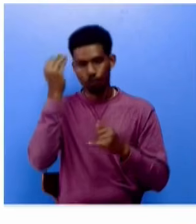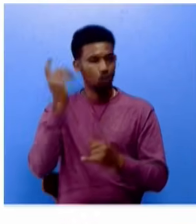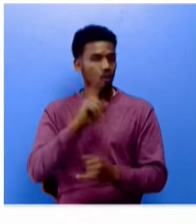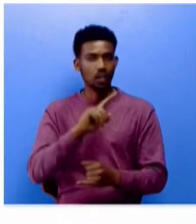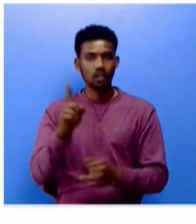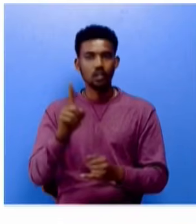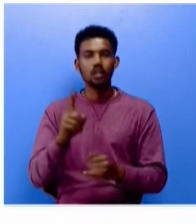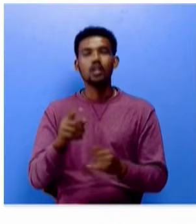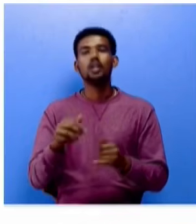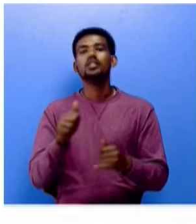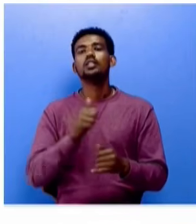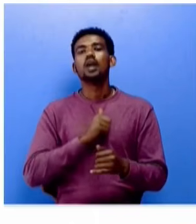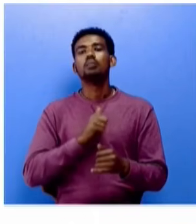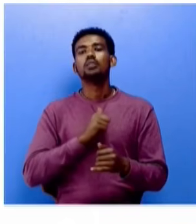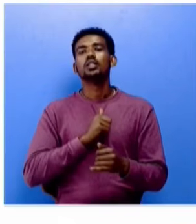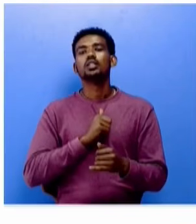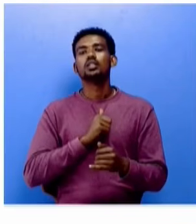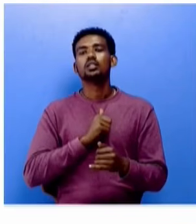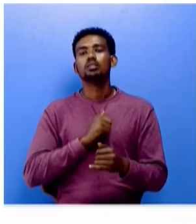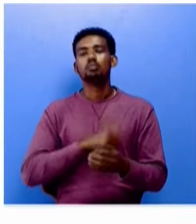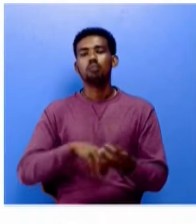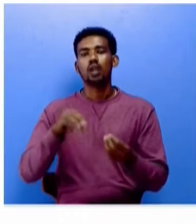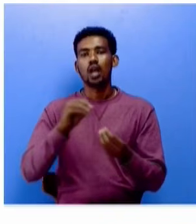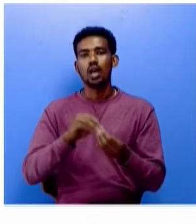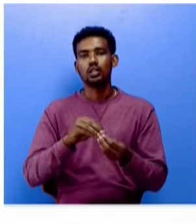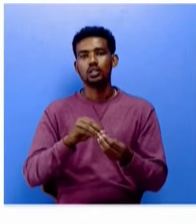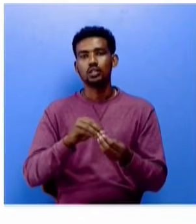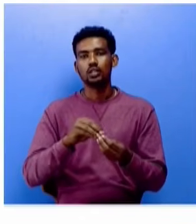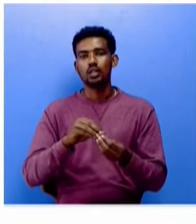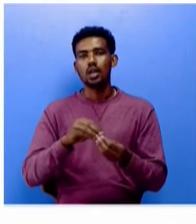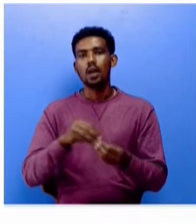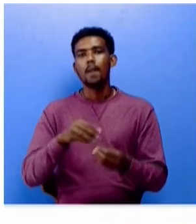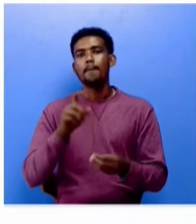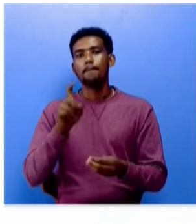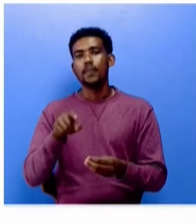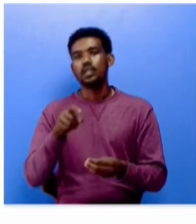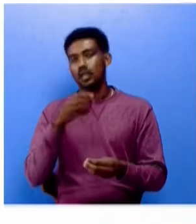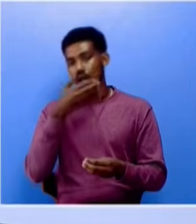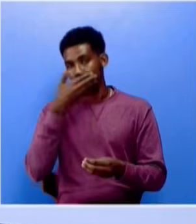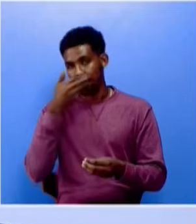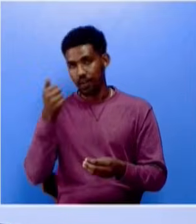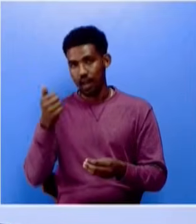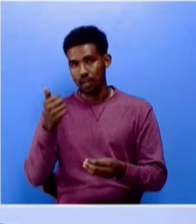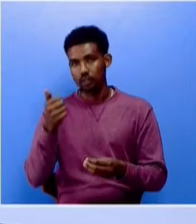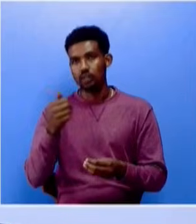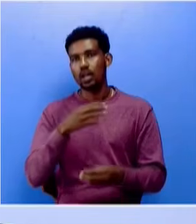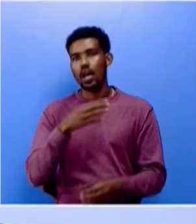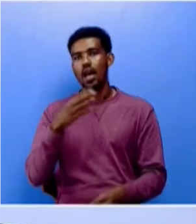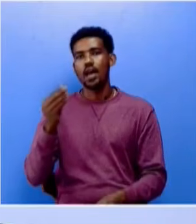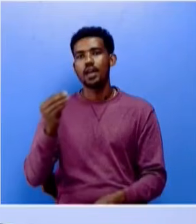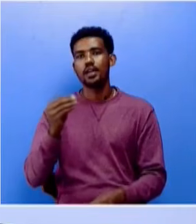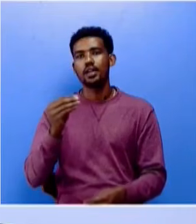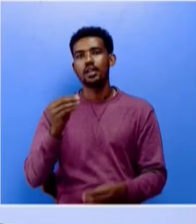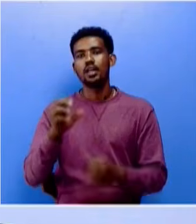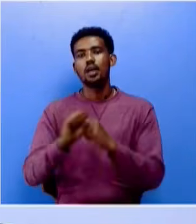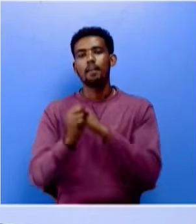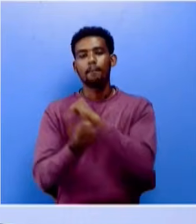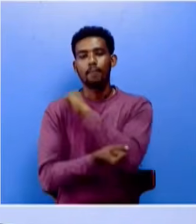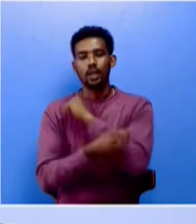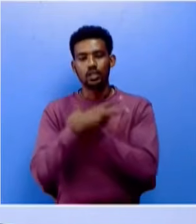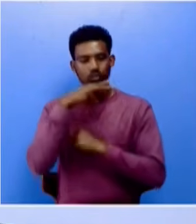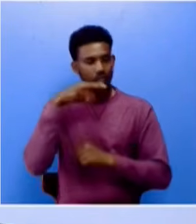subject plus had better not plus base verb. Here is had better not. Here is the